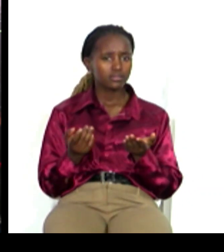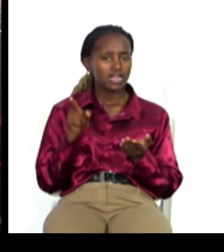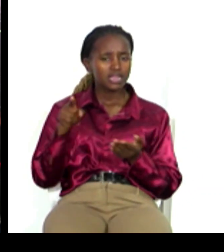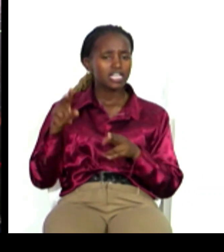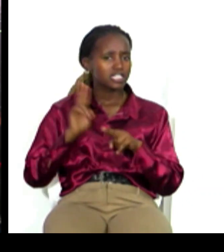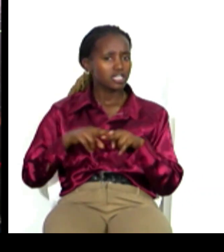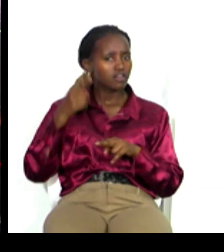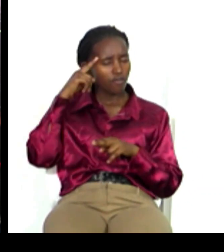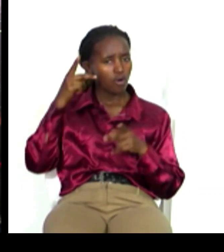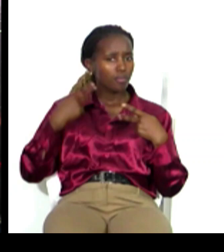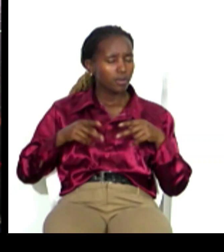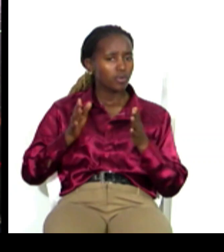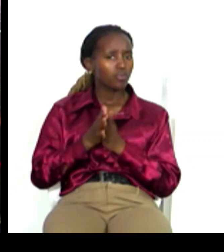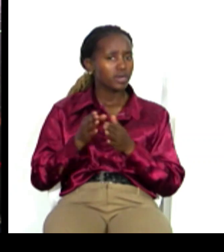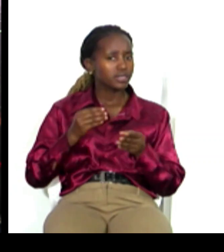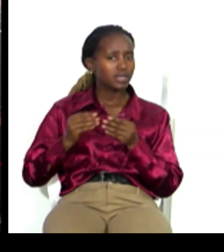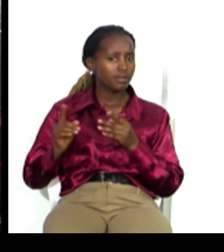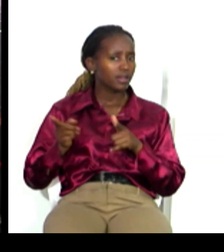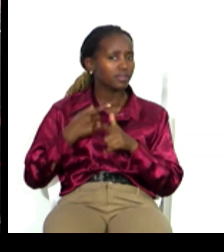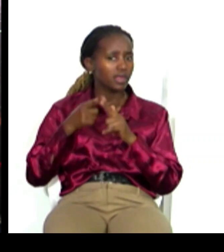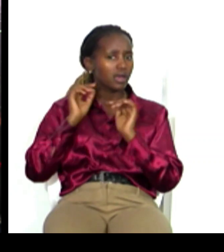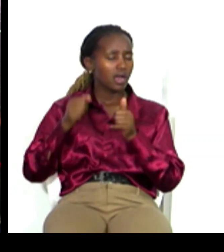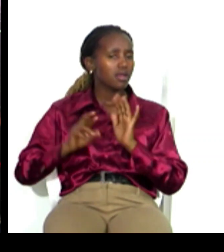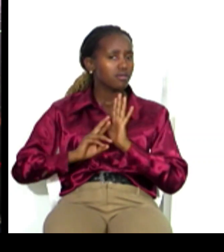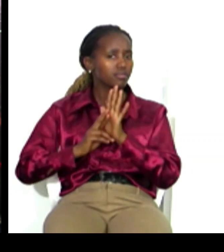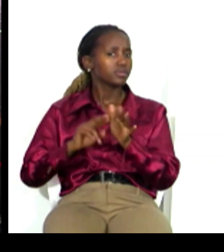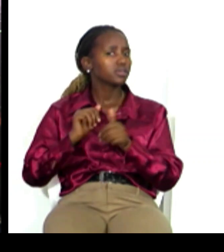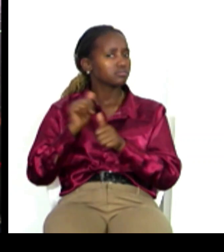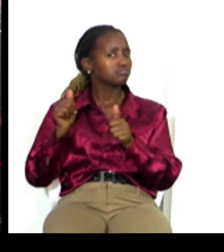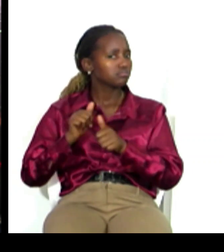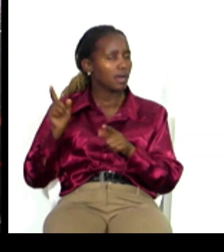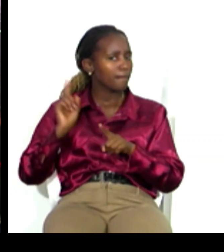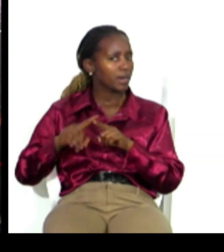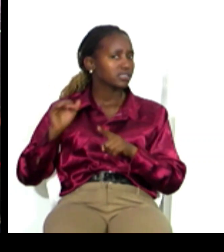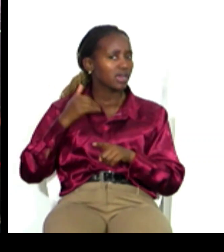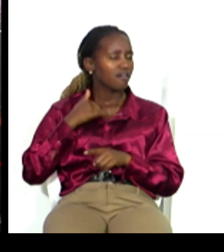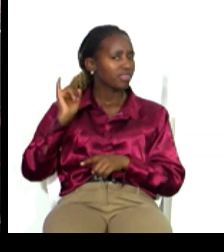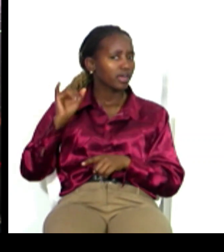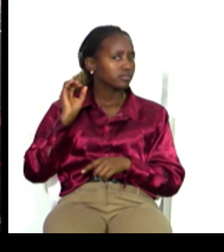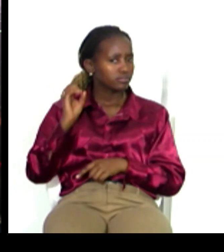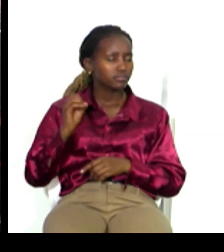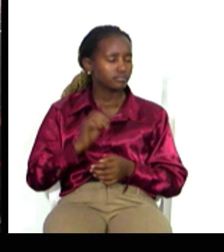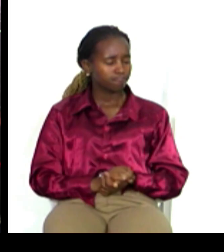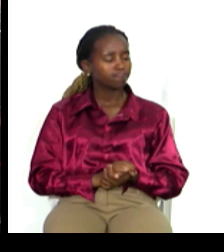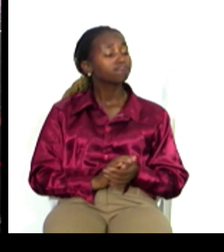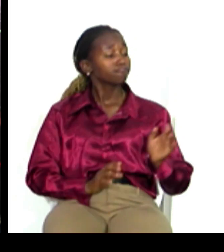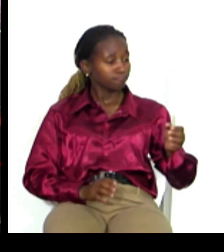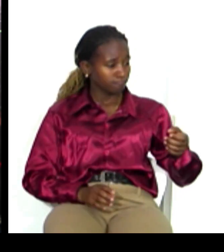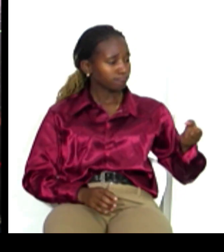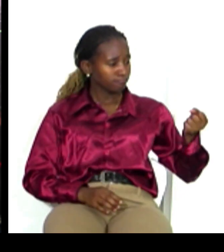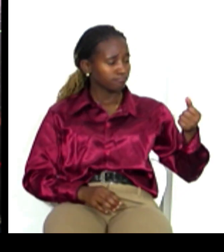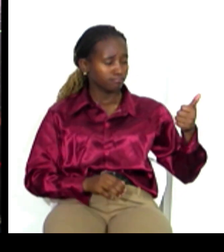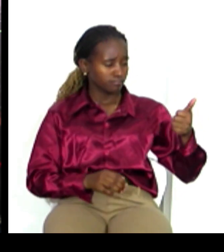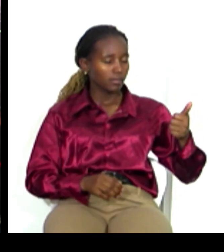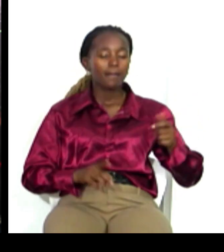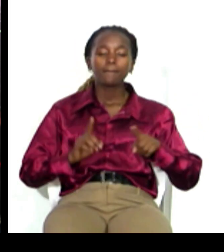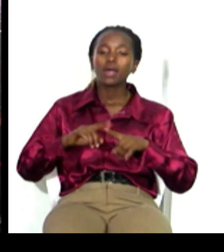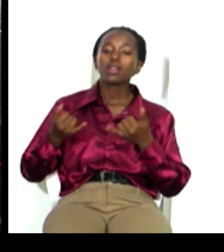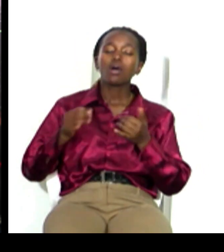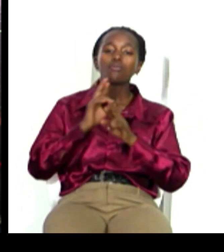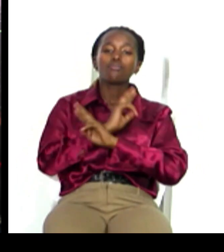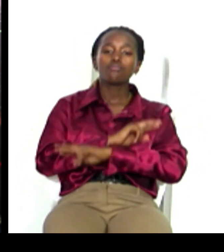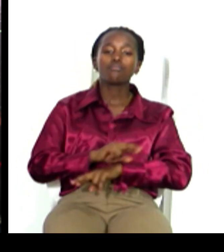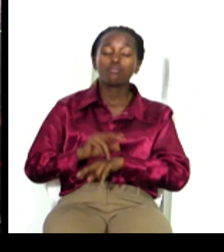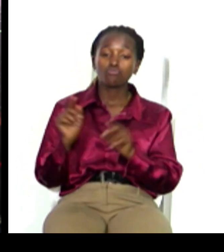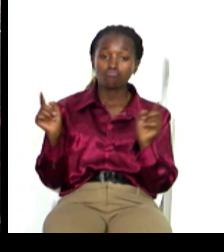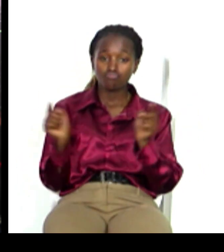so that they can represent them in the public. Yes. Okay, hold it there, hold it there. We need to go for a break. Viewers,